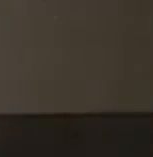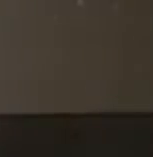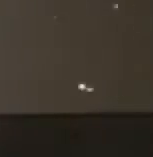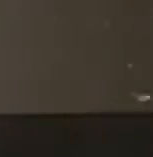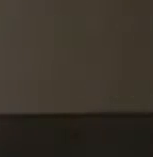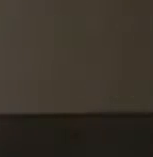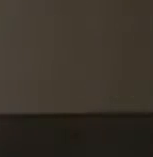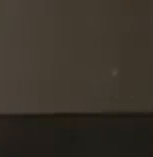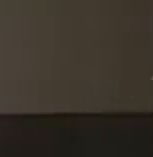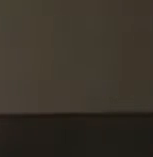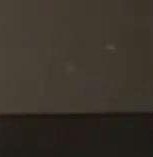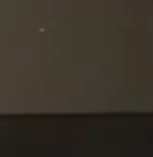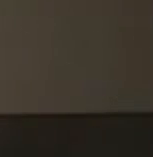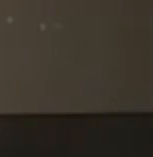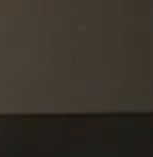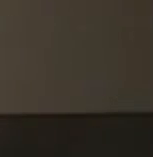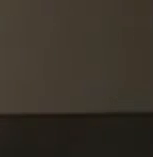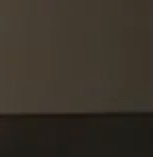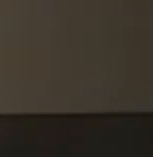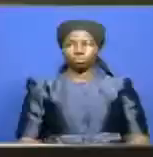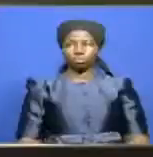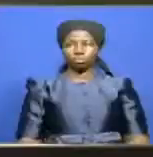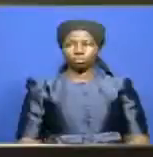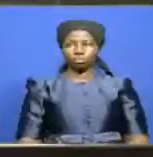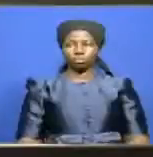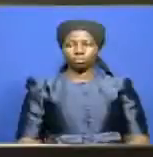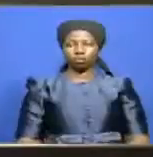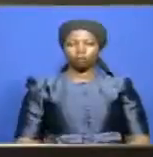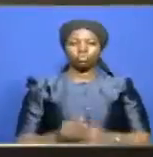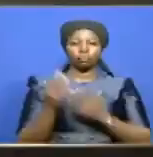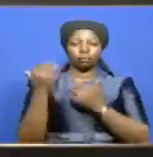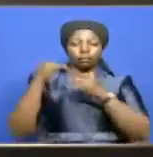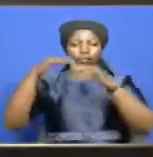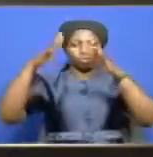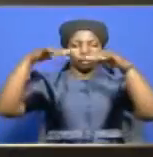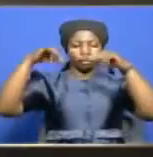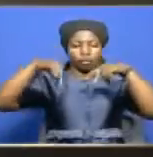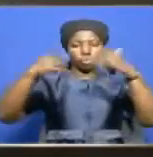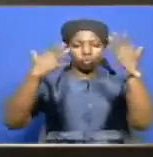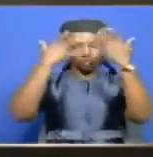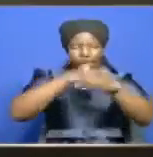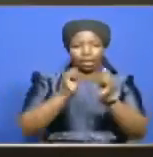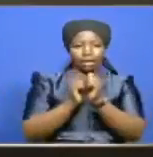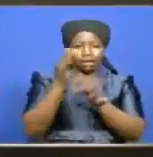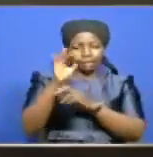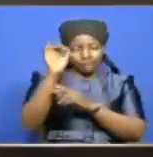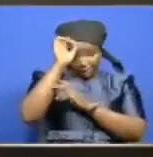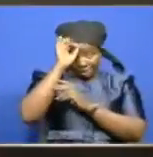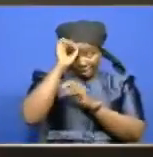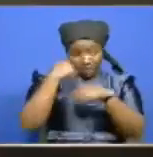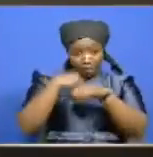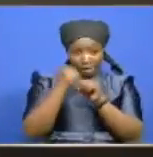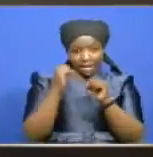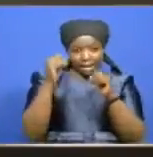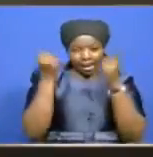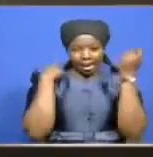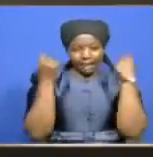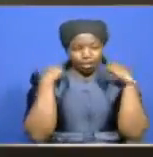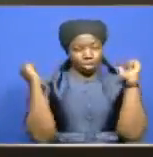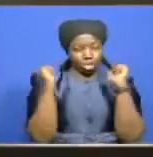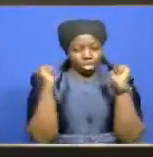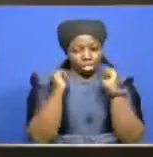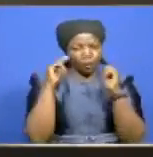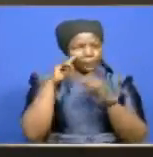parts of eastern region expect a rainfall tonight. 13 degrees Celsius makes Kericho the coldest tonight. So for Kericho